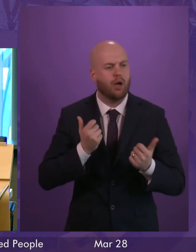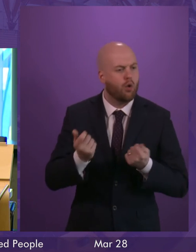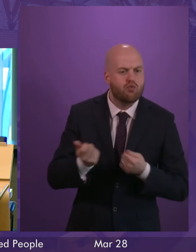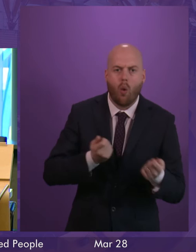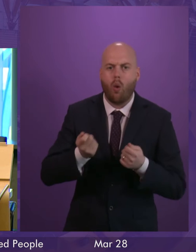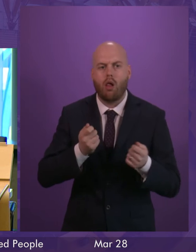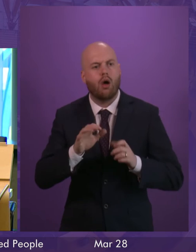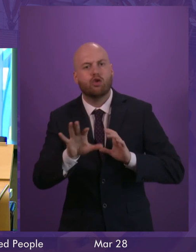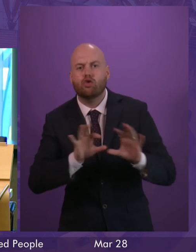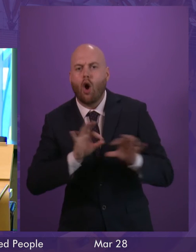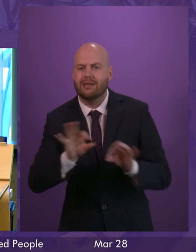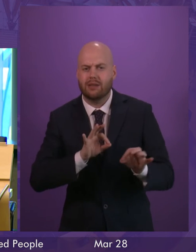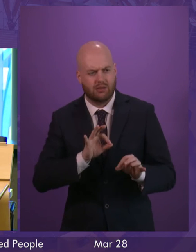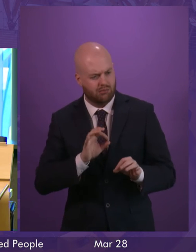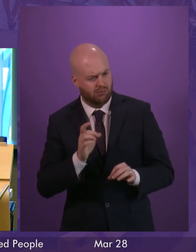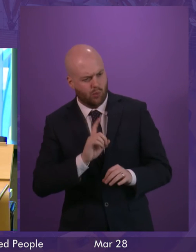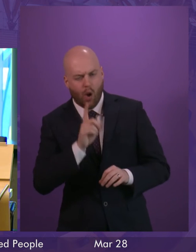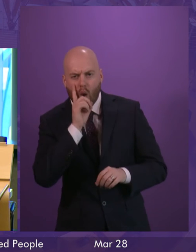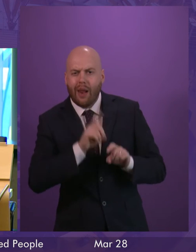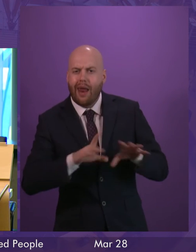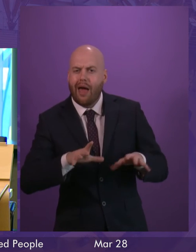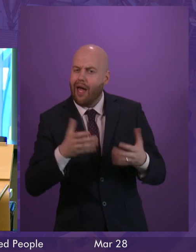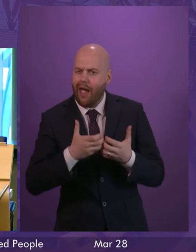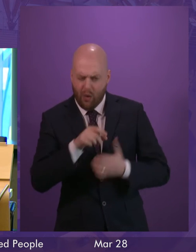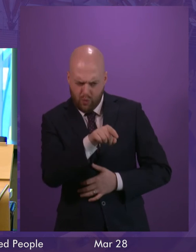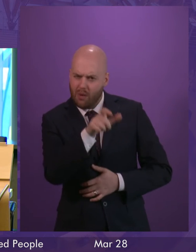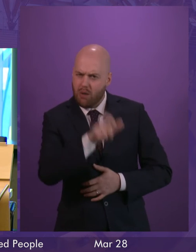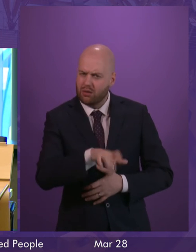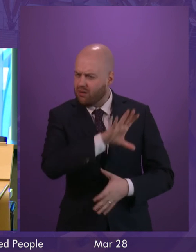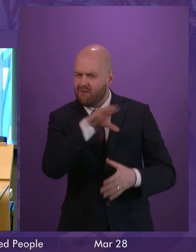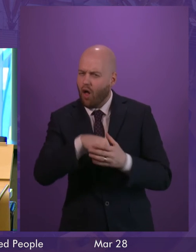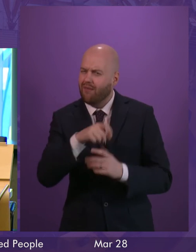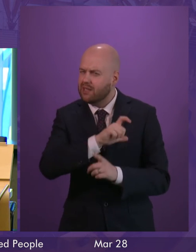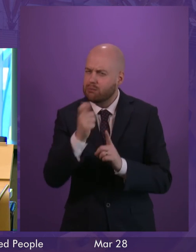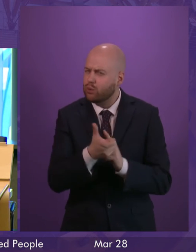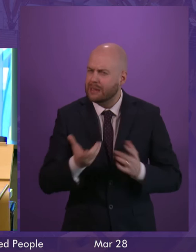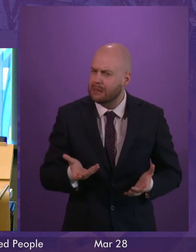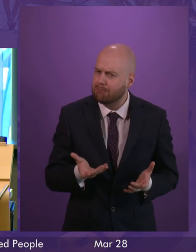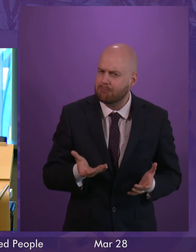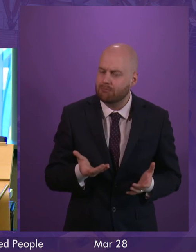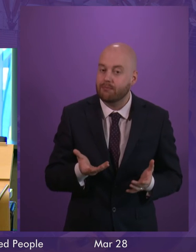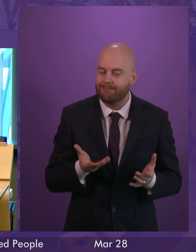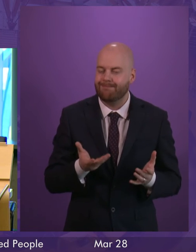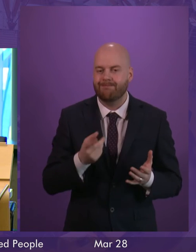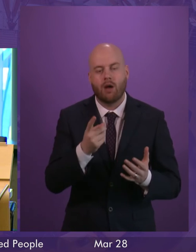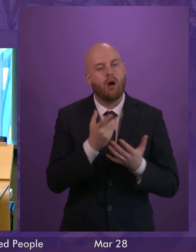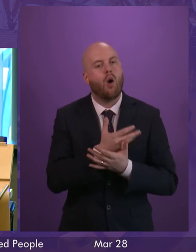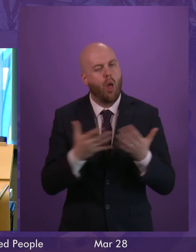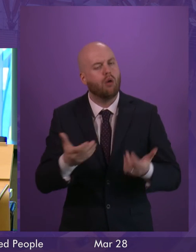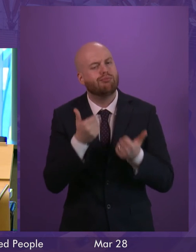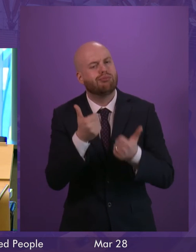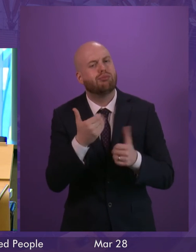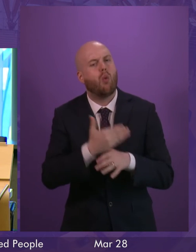person's ability to be connected into their communities. This interest comes from seeing over the years the good work that has been done in my